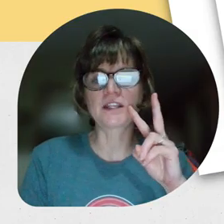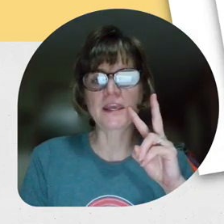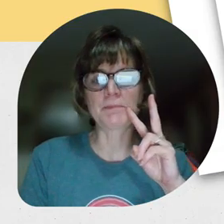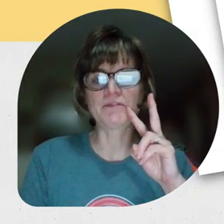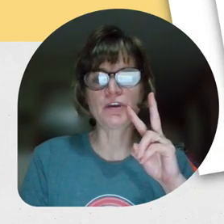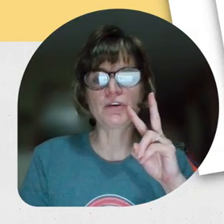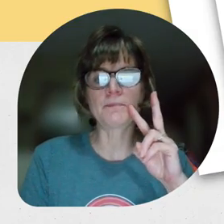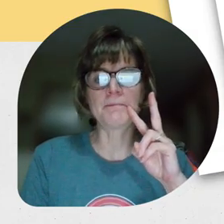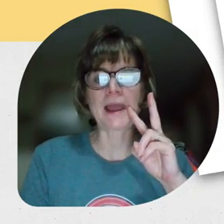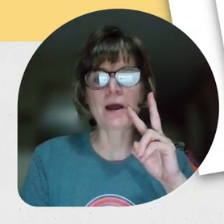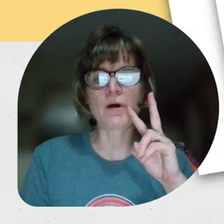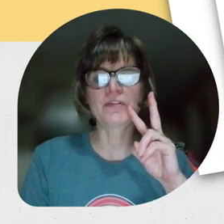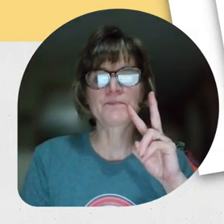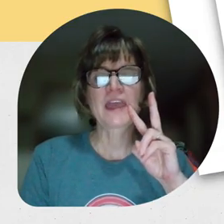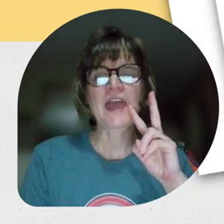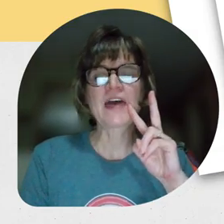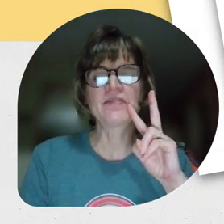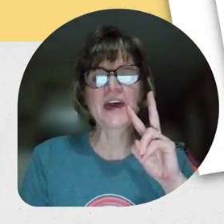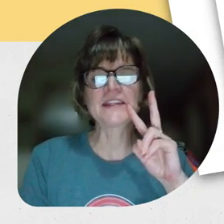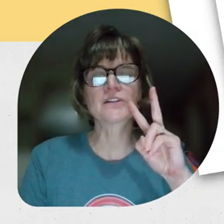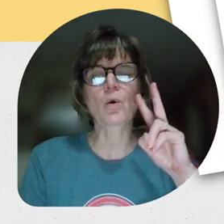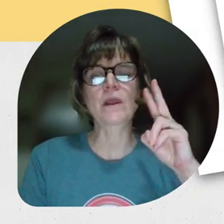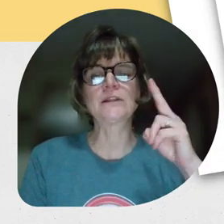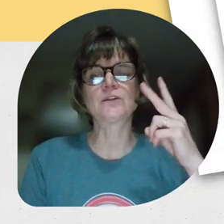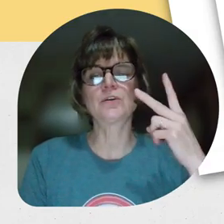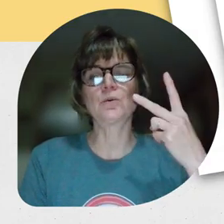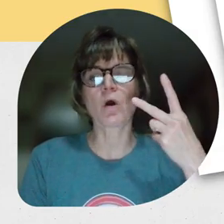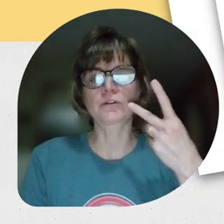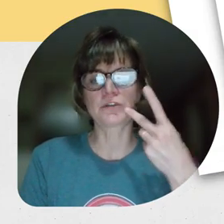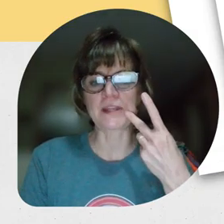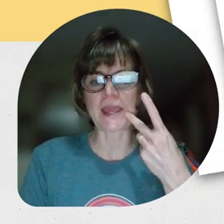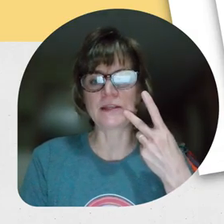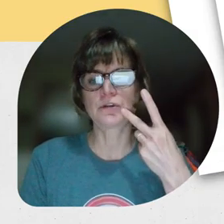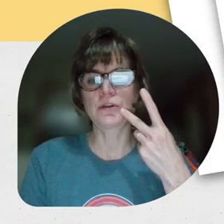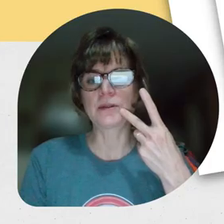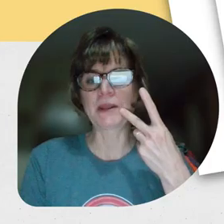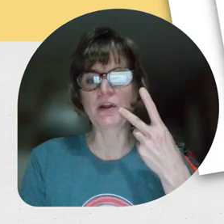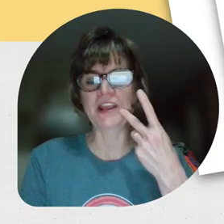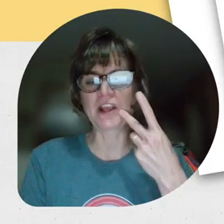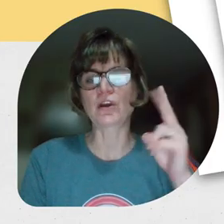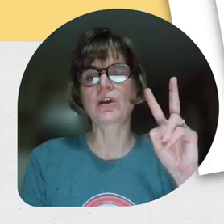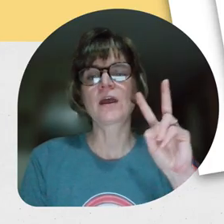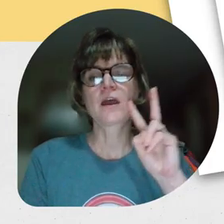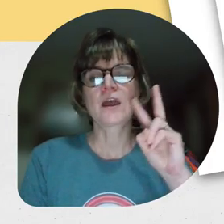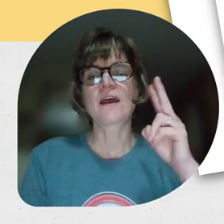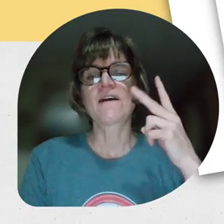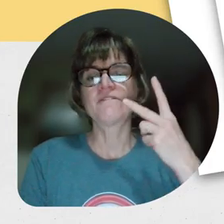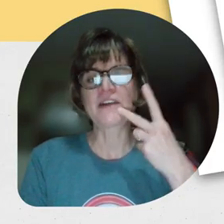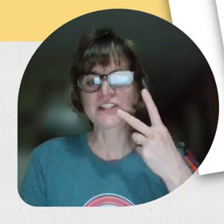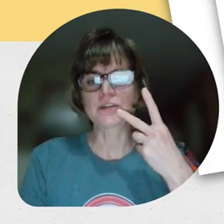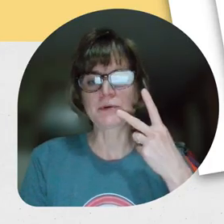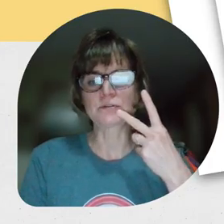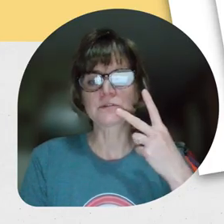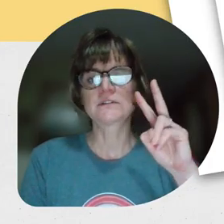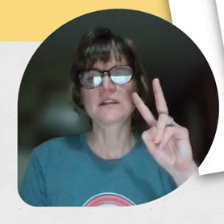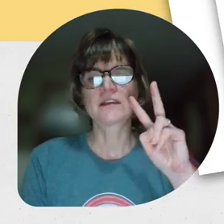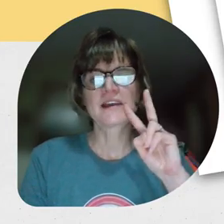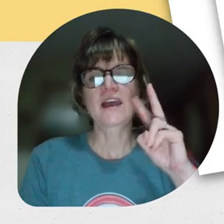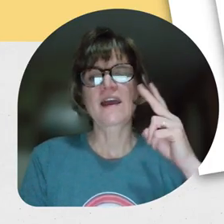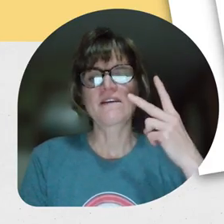the tip of your mouth, and then it's going to alternate to the middle finger. Vegetables.